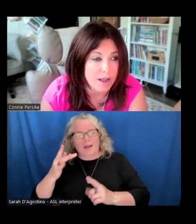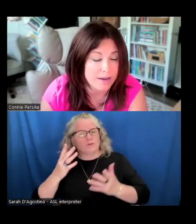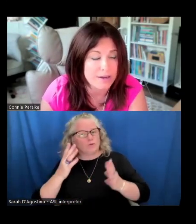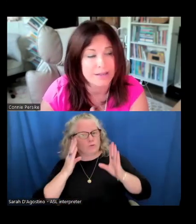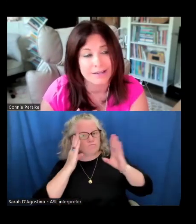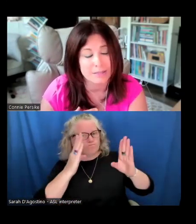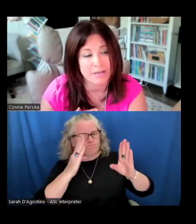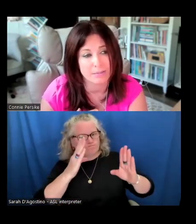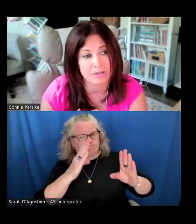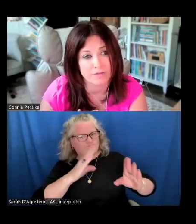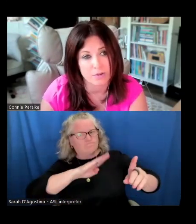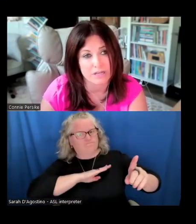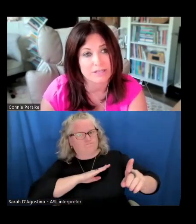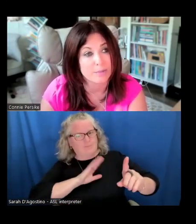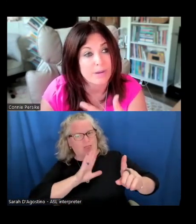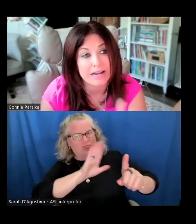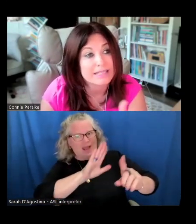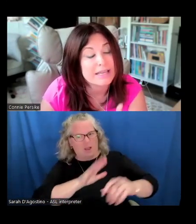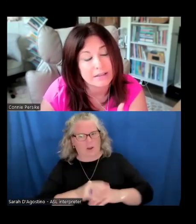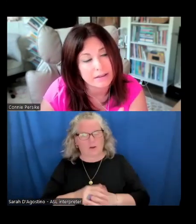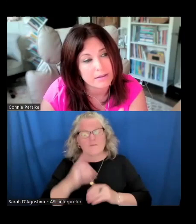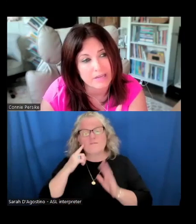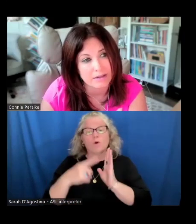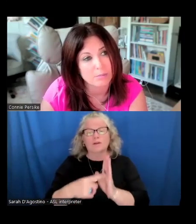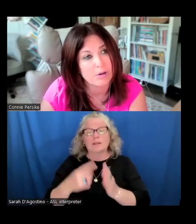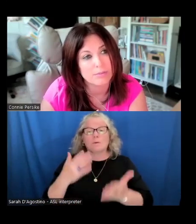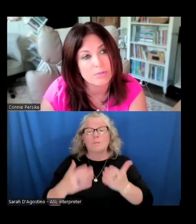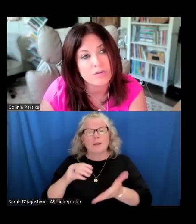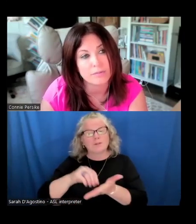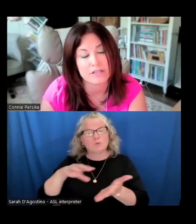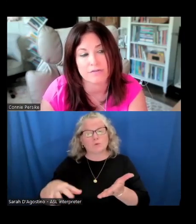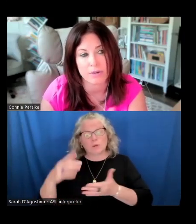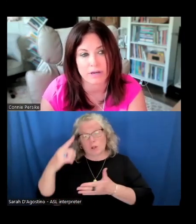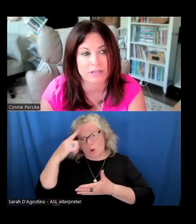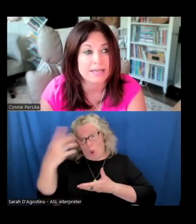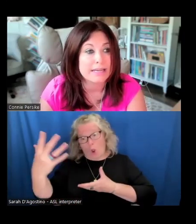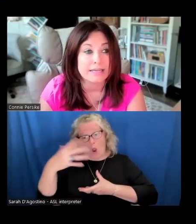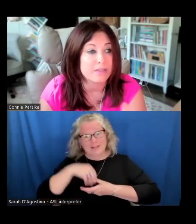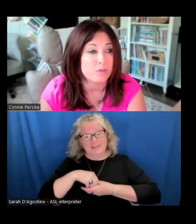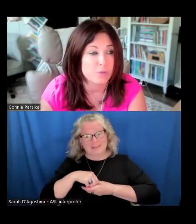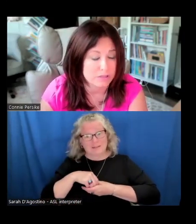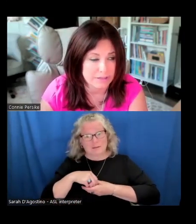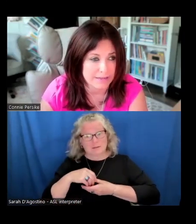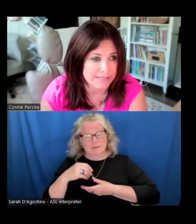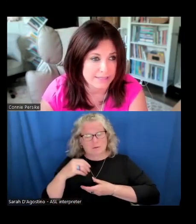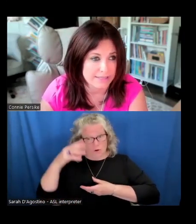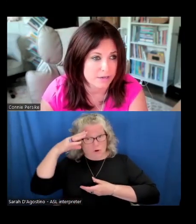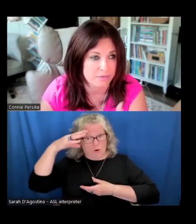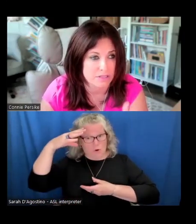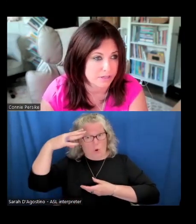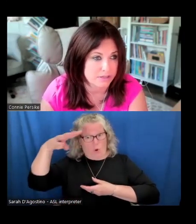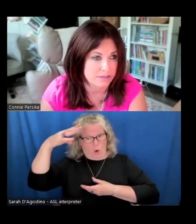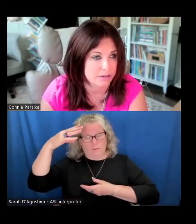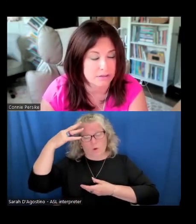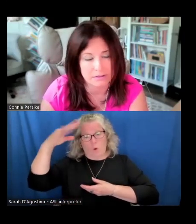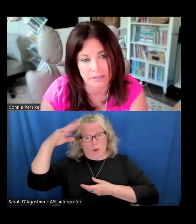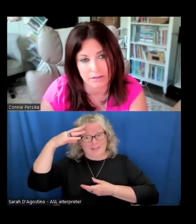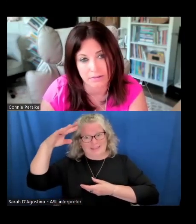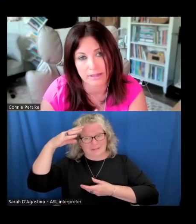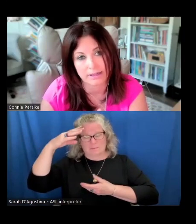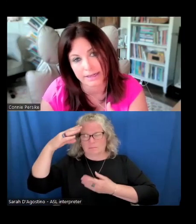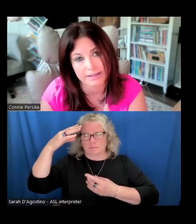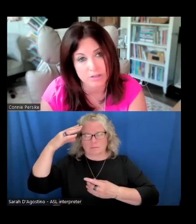to rock to be able to focus, their body is telling them they need movement to focus, yet the rule in class is that you have to sit